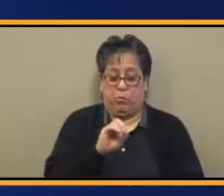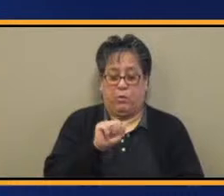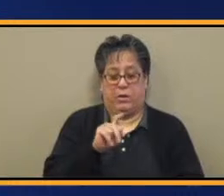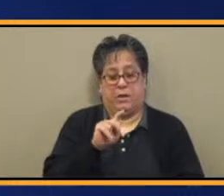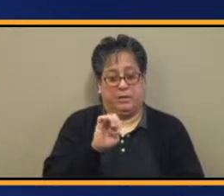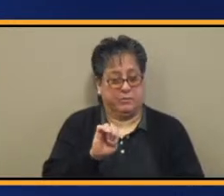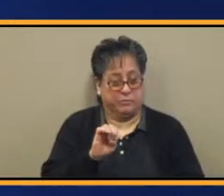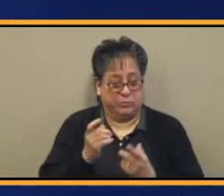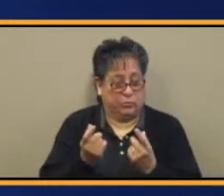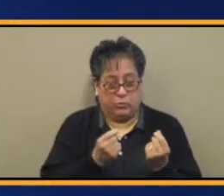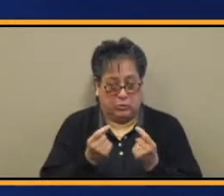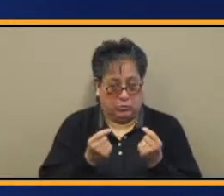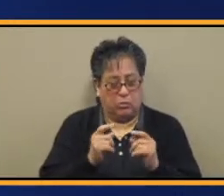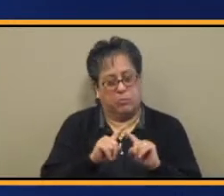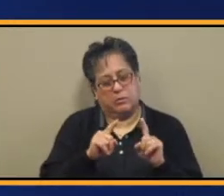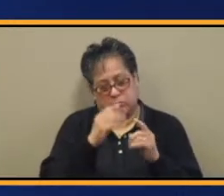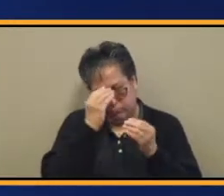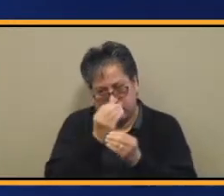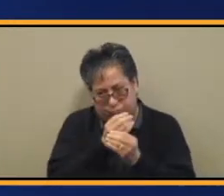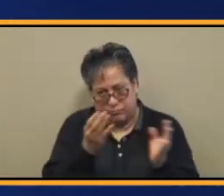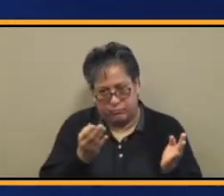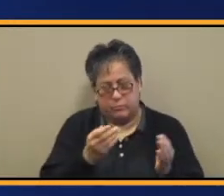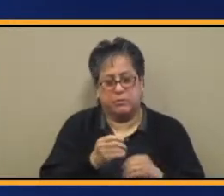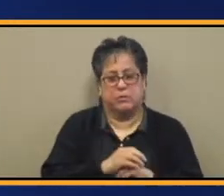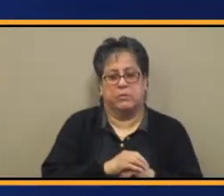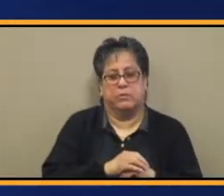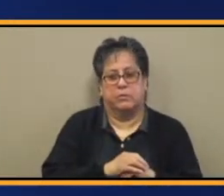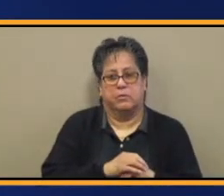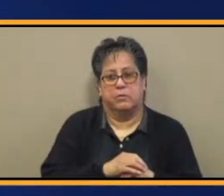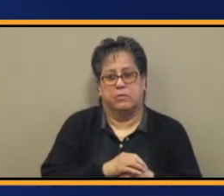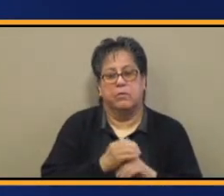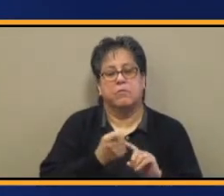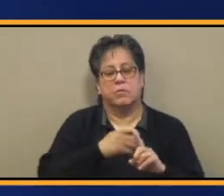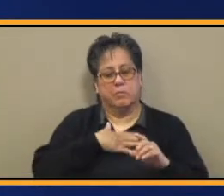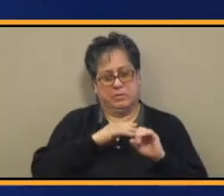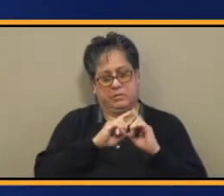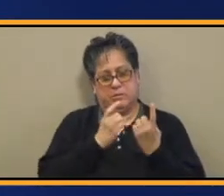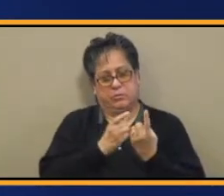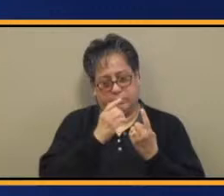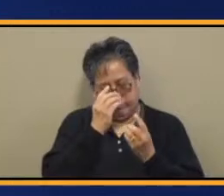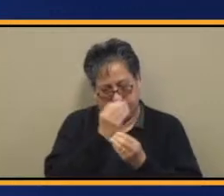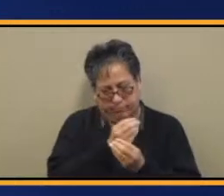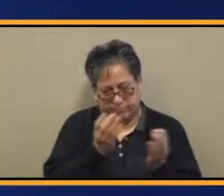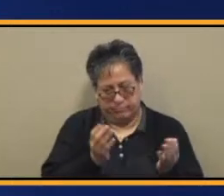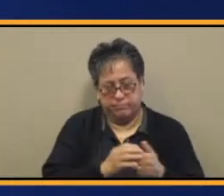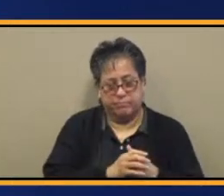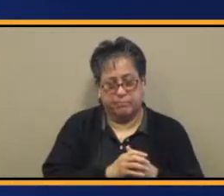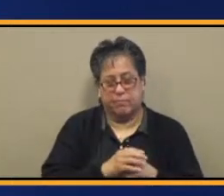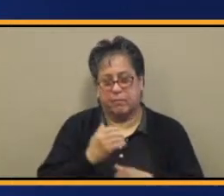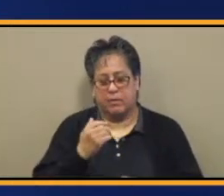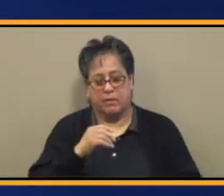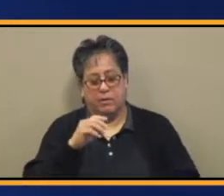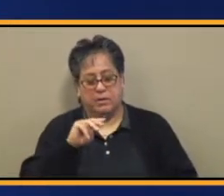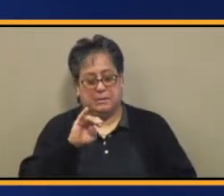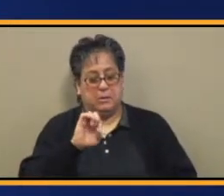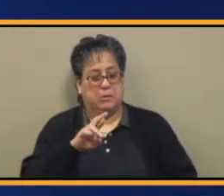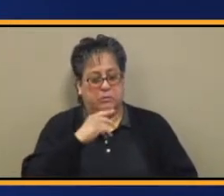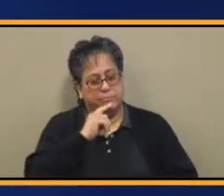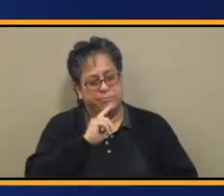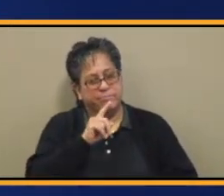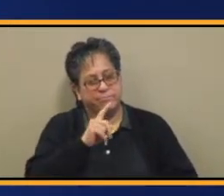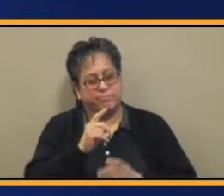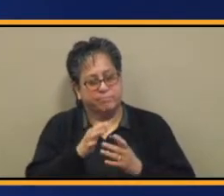wanted to make sure that I communicated that on behalf of my constituents. Thank you, ma'am. And I think that was really important when I was